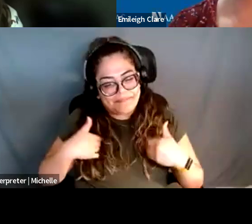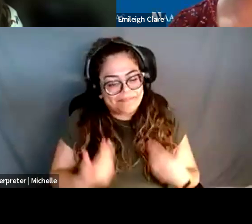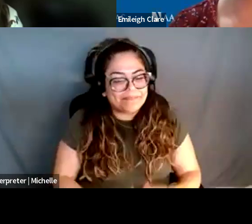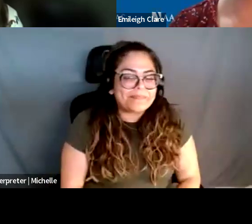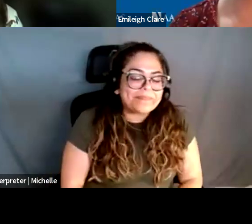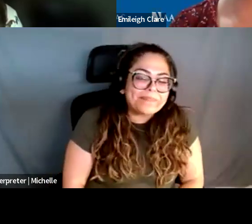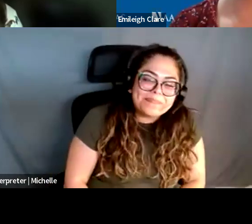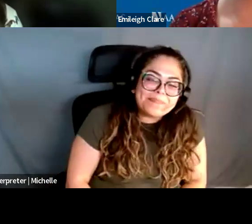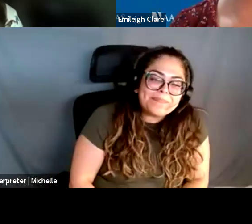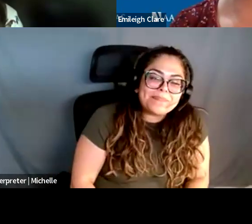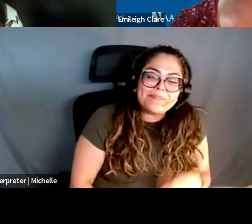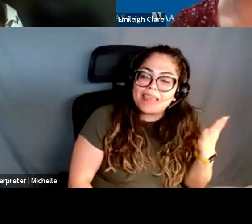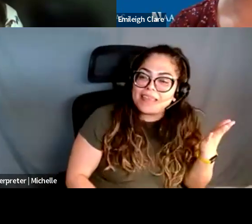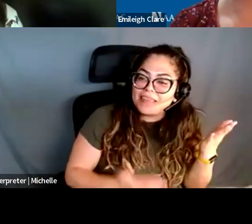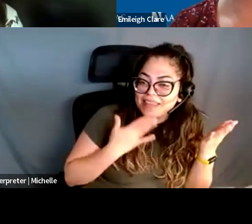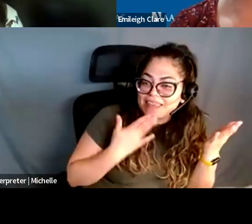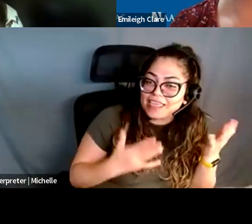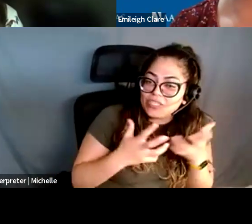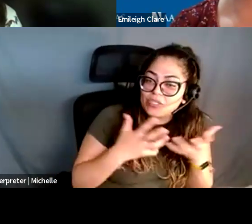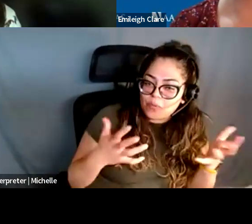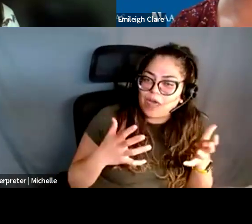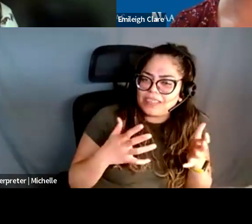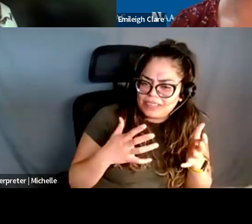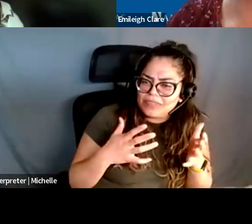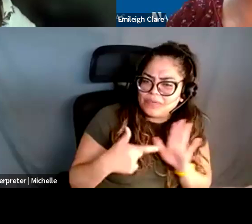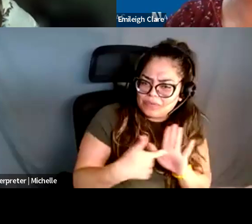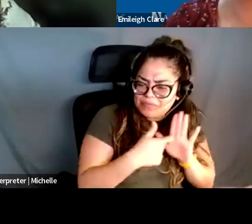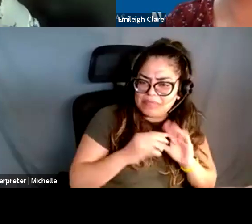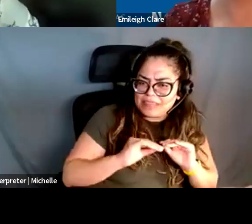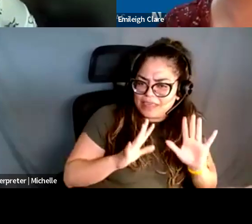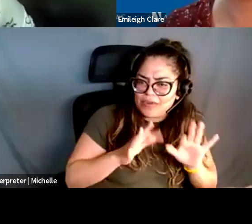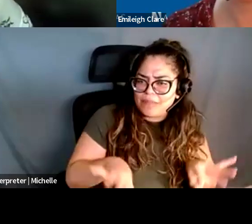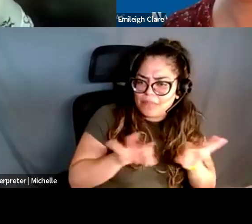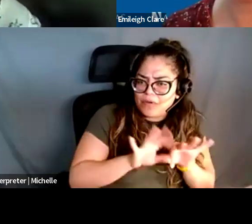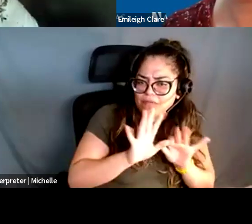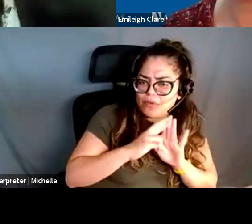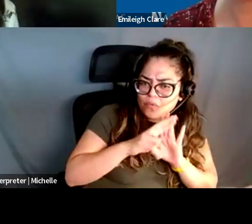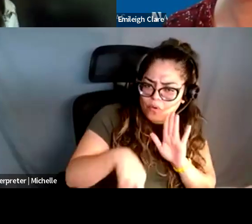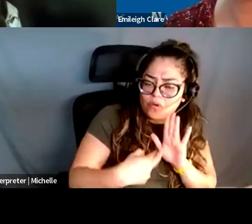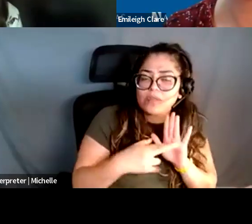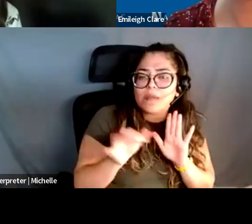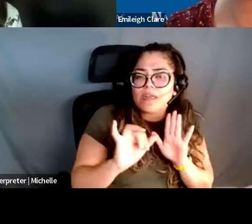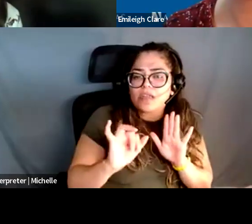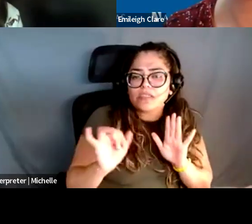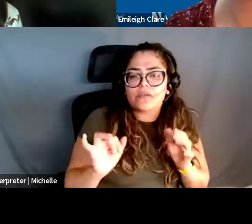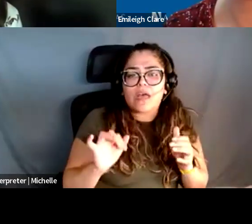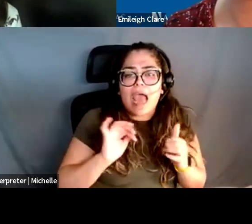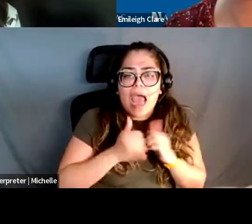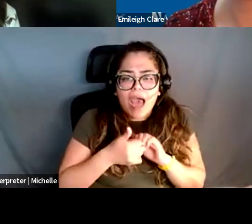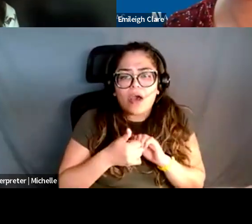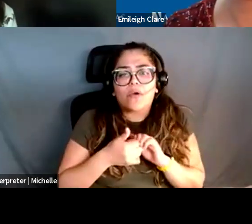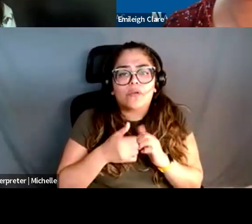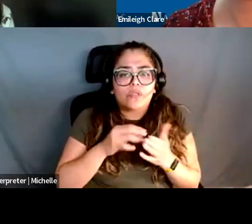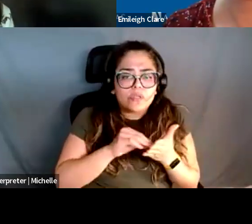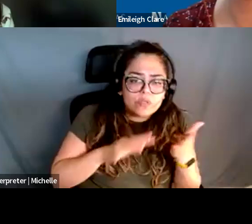Thank you so much for elevating the importance of those roles, but also thinking about how integral students and early career professionals